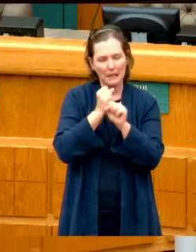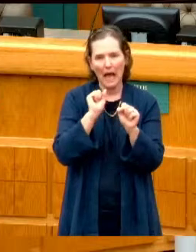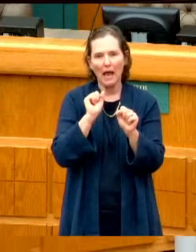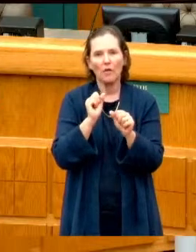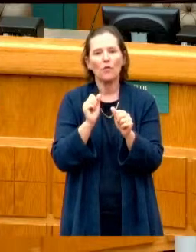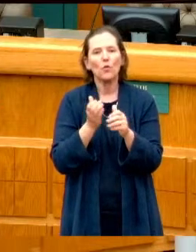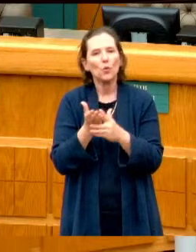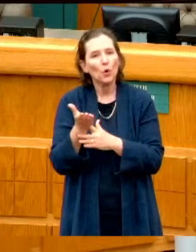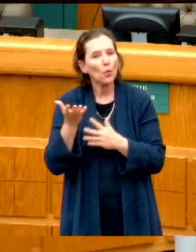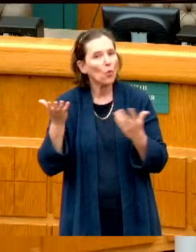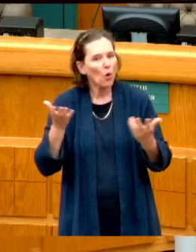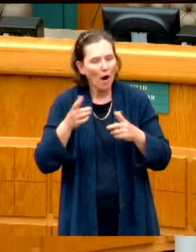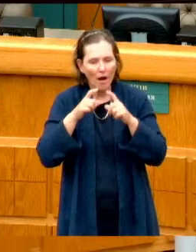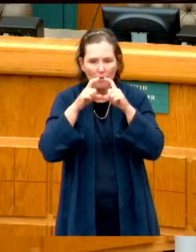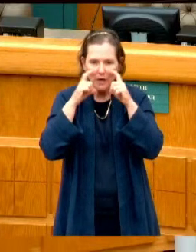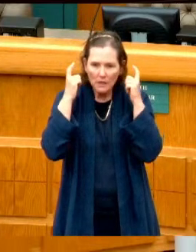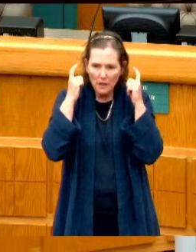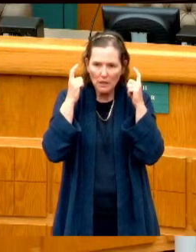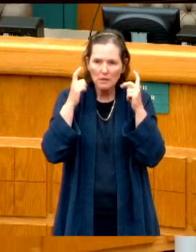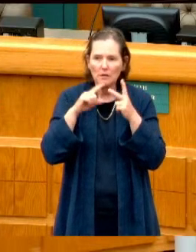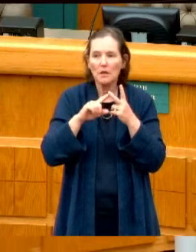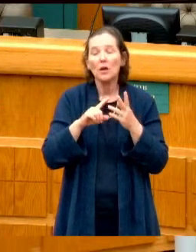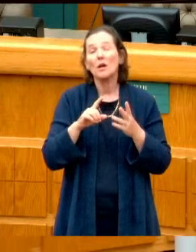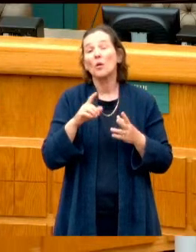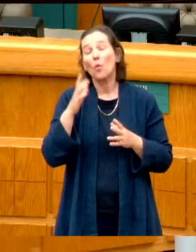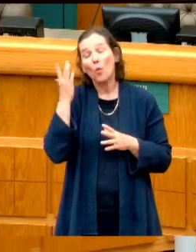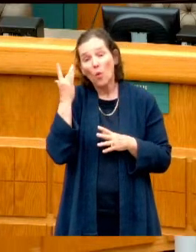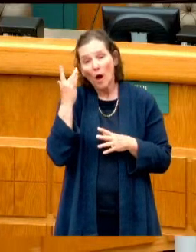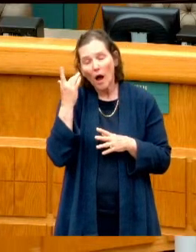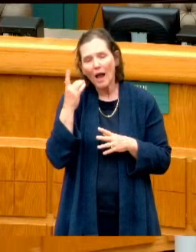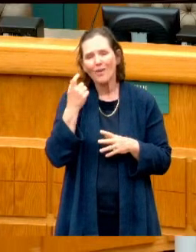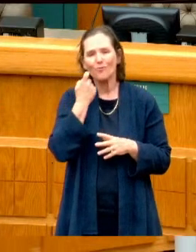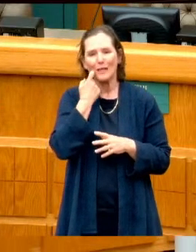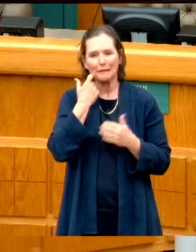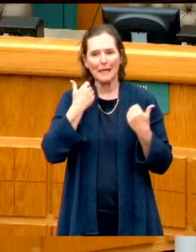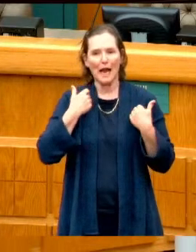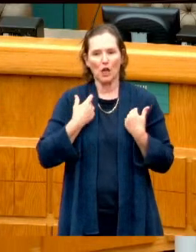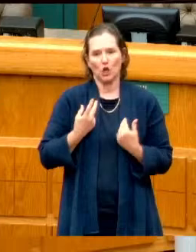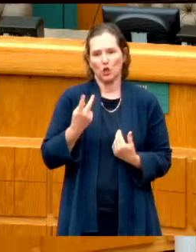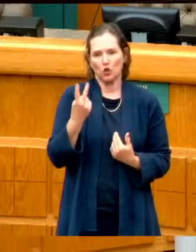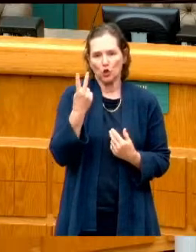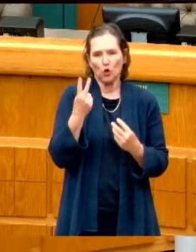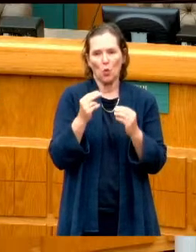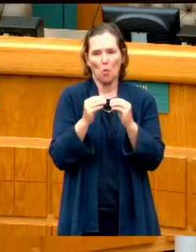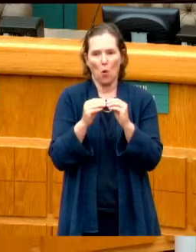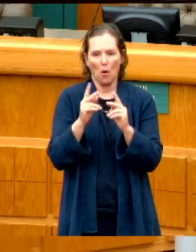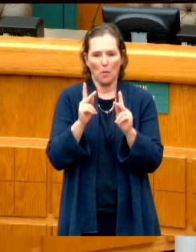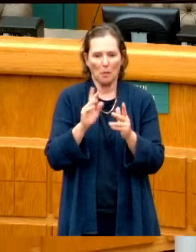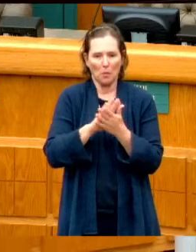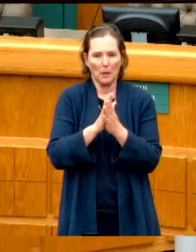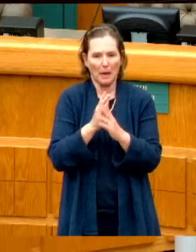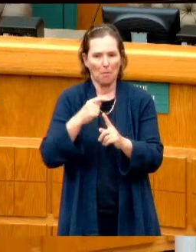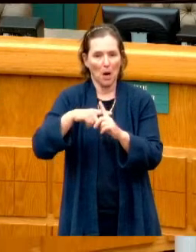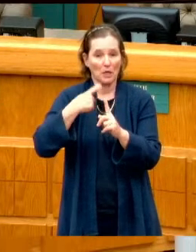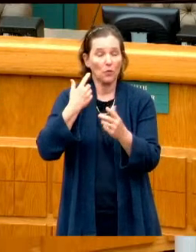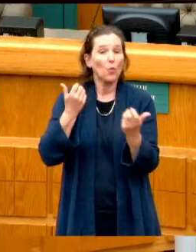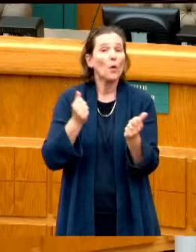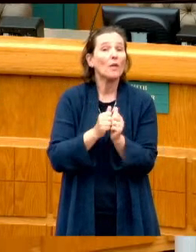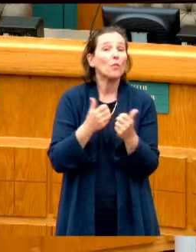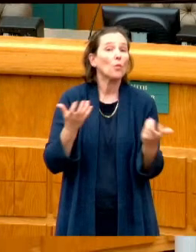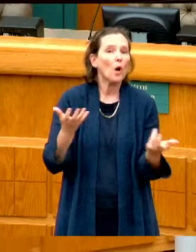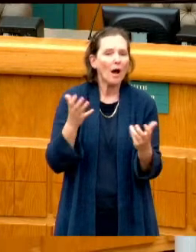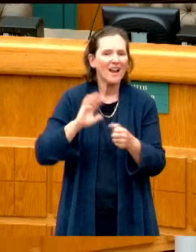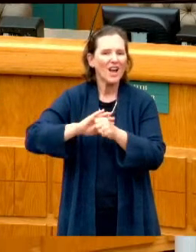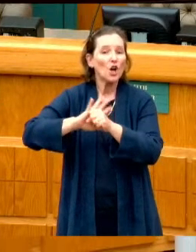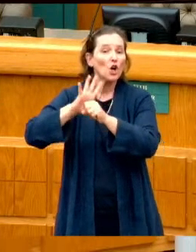District about 2 additional cases of the UK variant B117 in Nueces